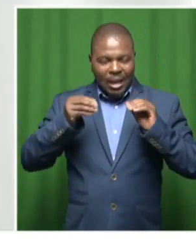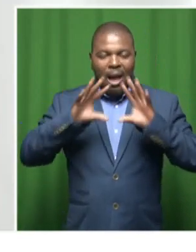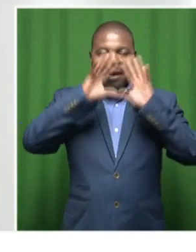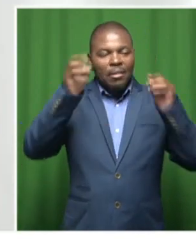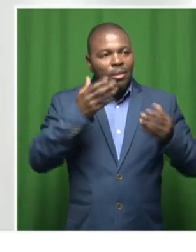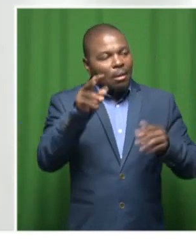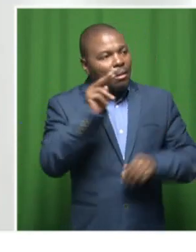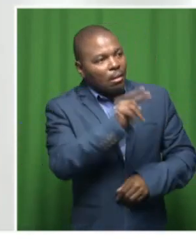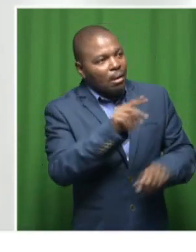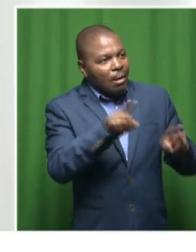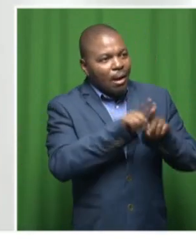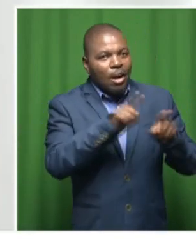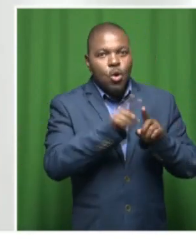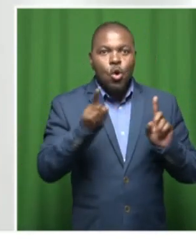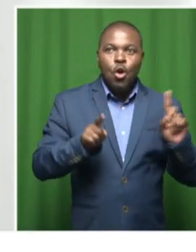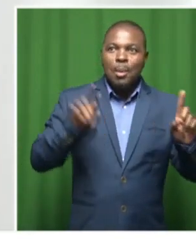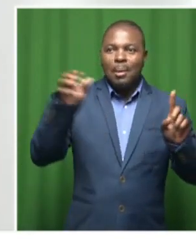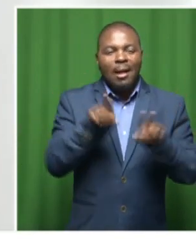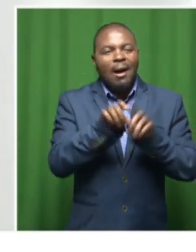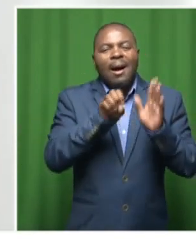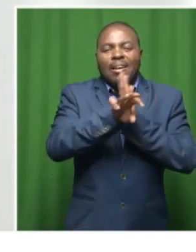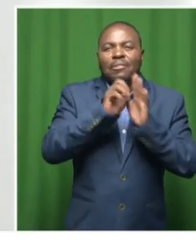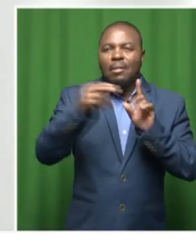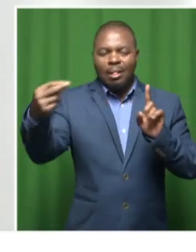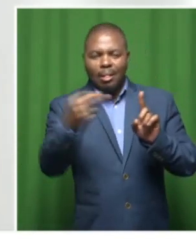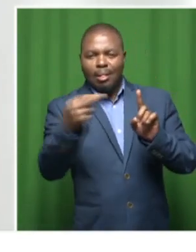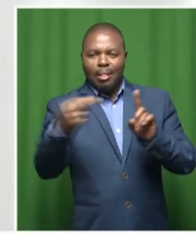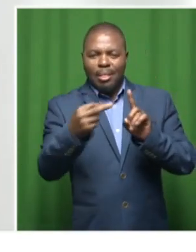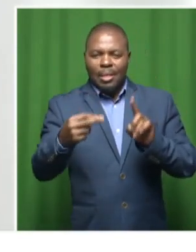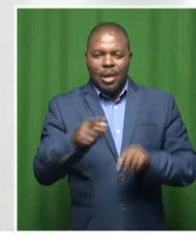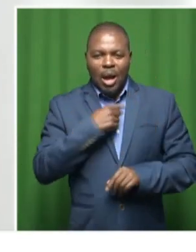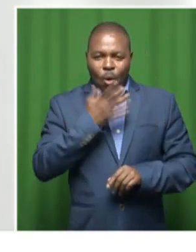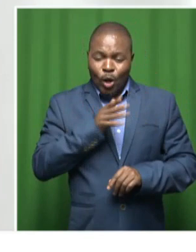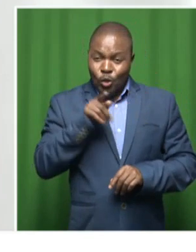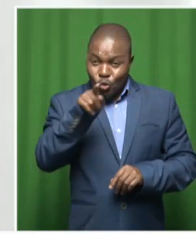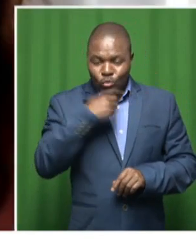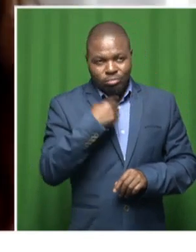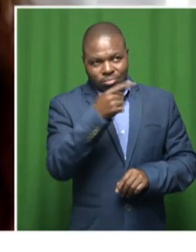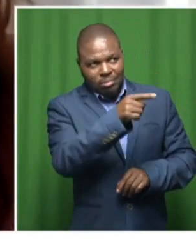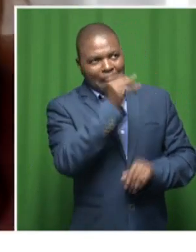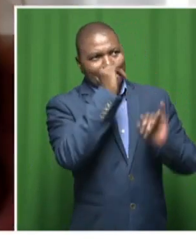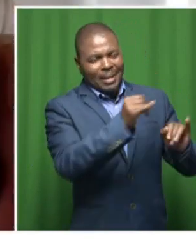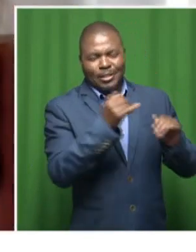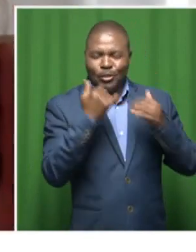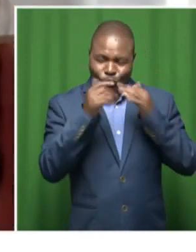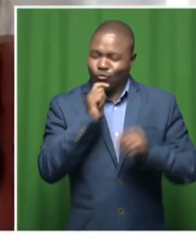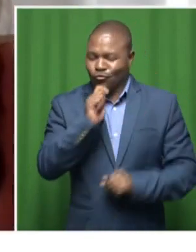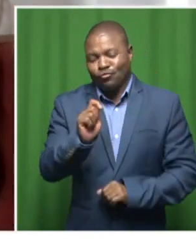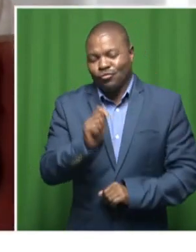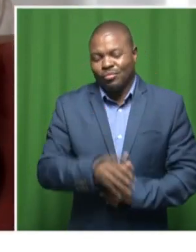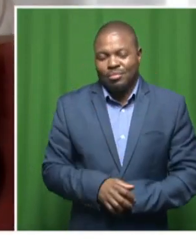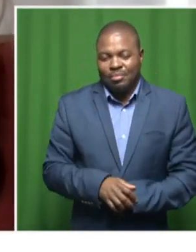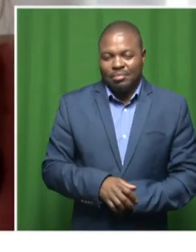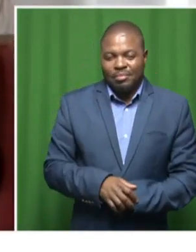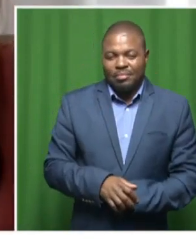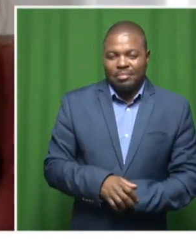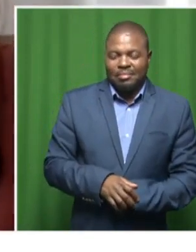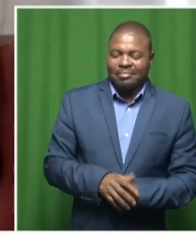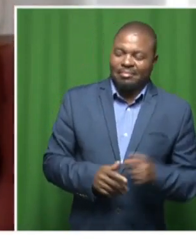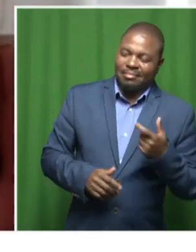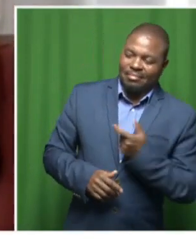you're a walking advertisement for your plastic surgeon. We don't want you to look bad, trust me. So we don't like addicts.